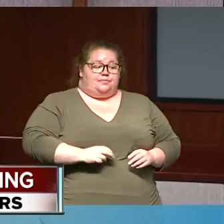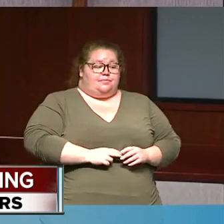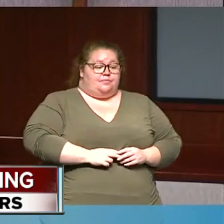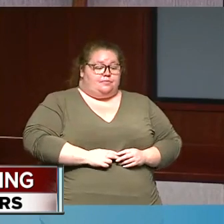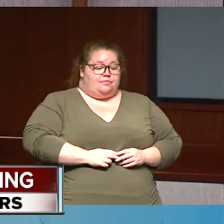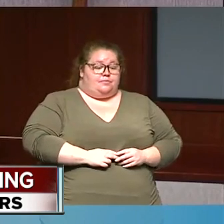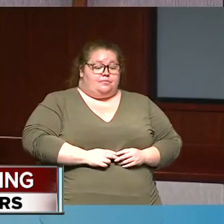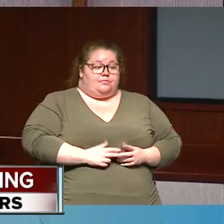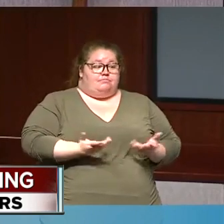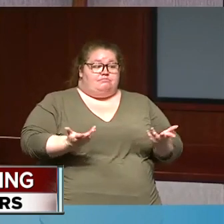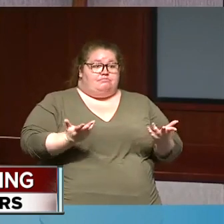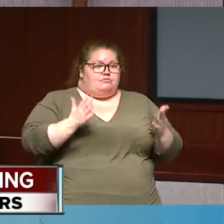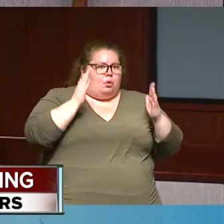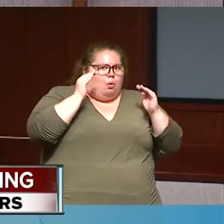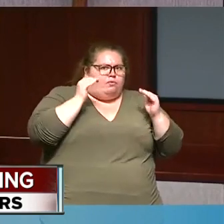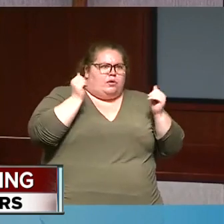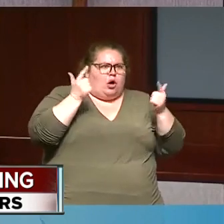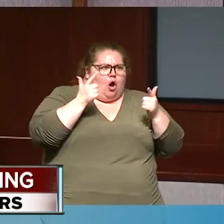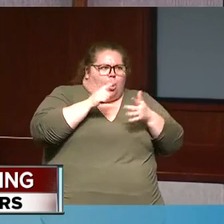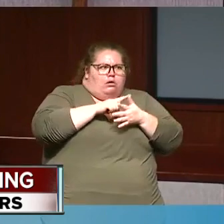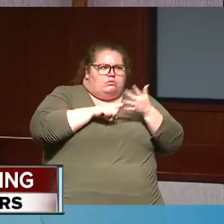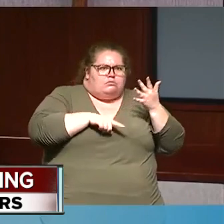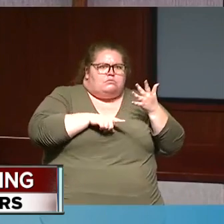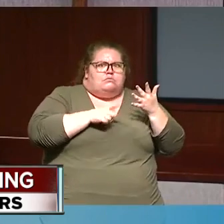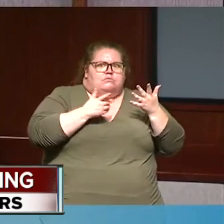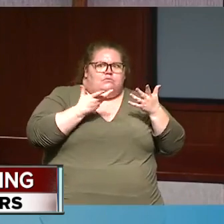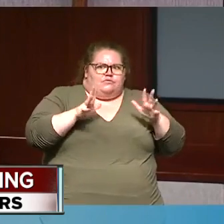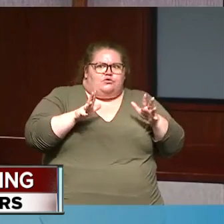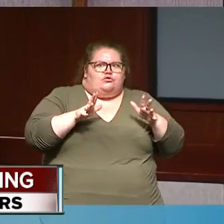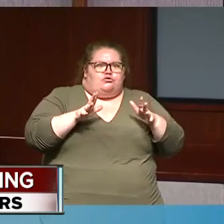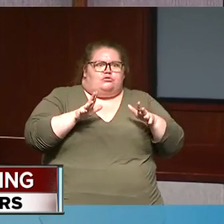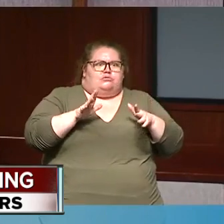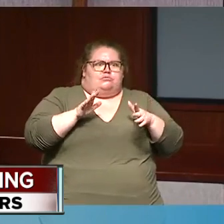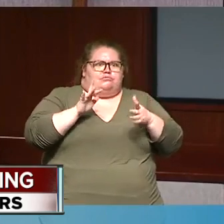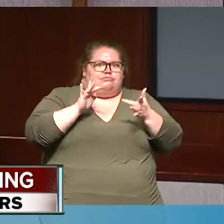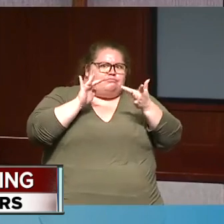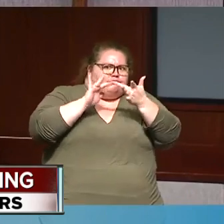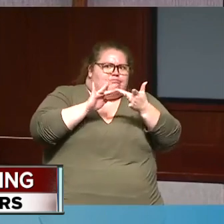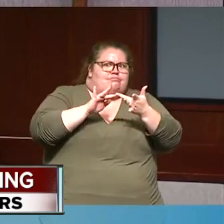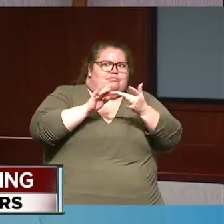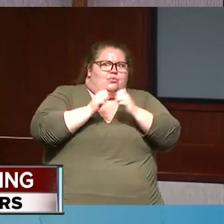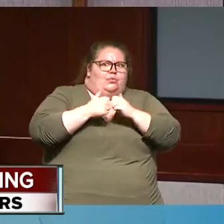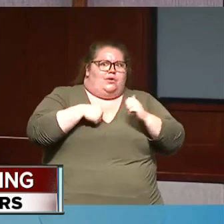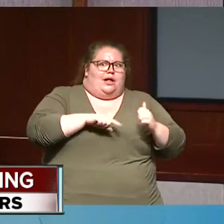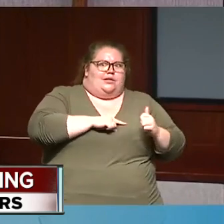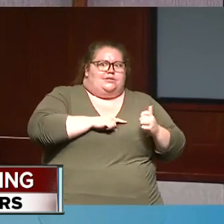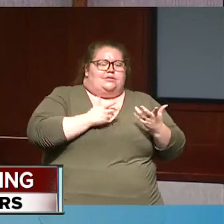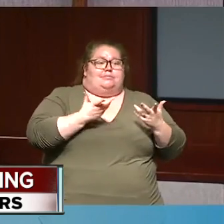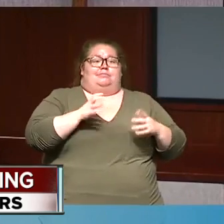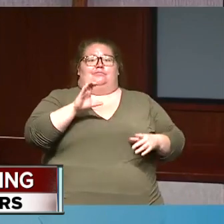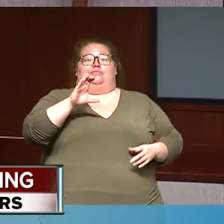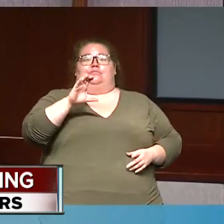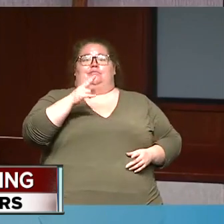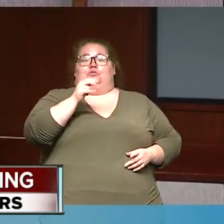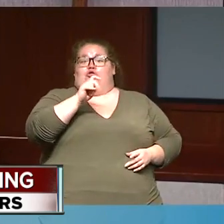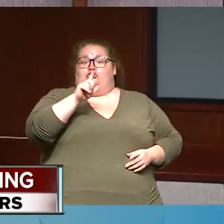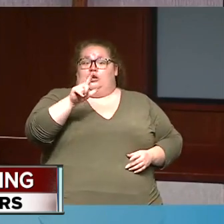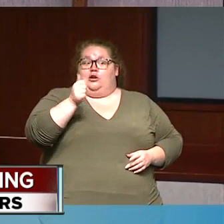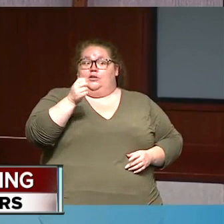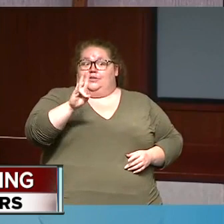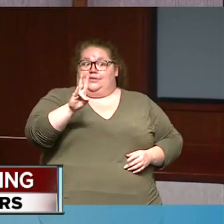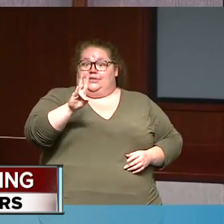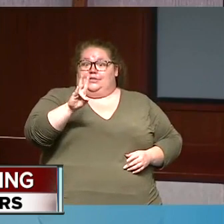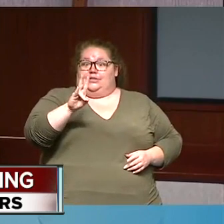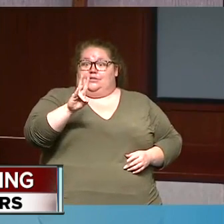And I'm hoping you all remembered star 6 to unmute. This is going to go really quick. Channel 17. Anyone on the line with